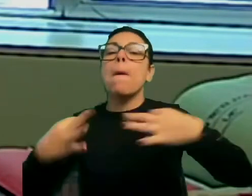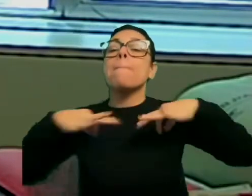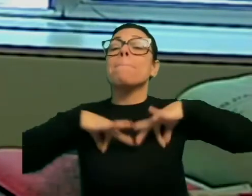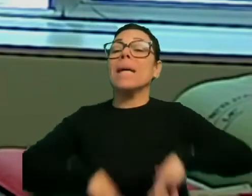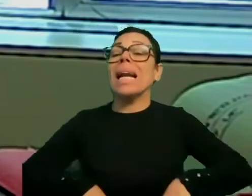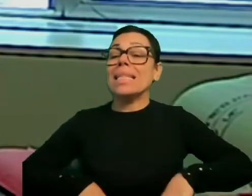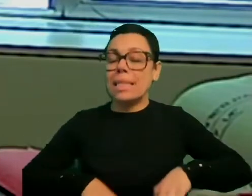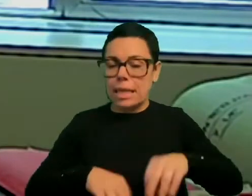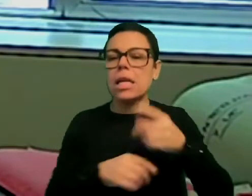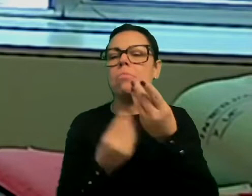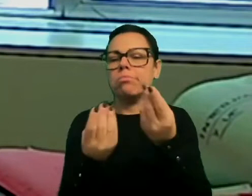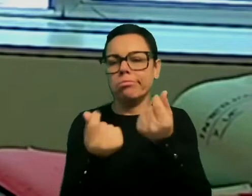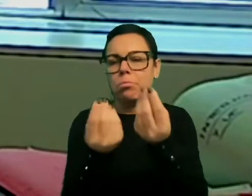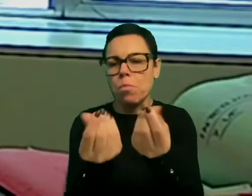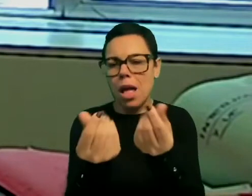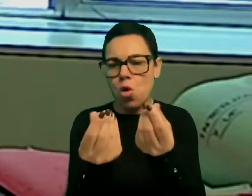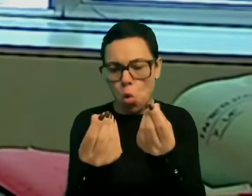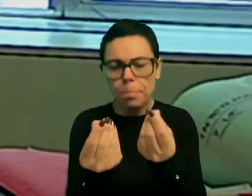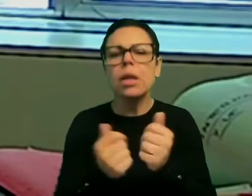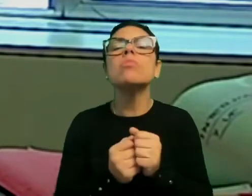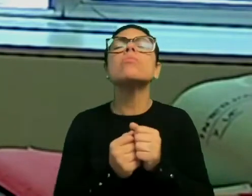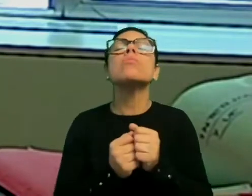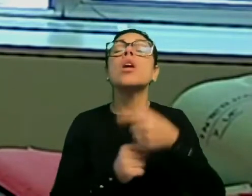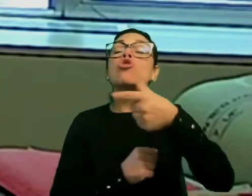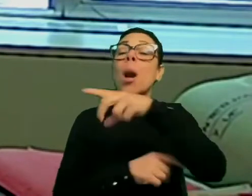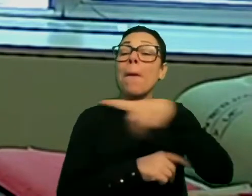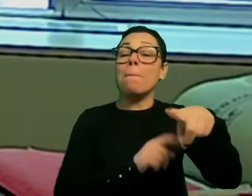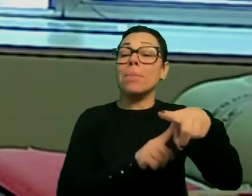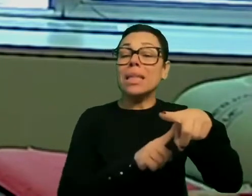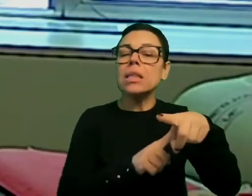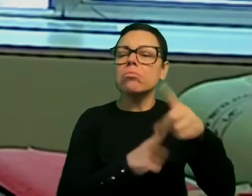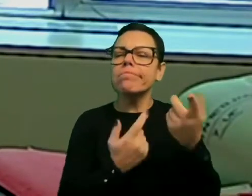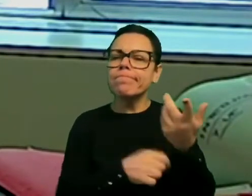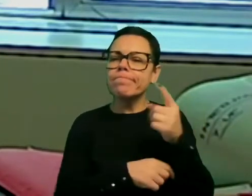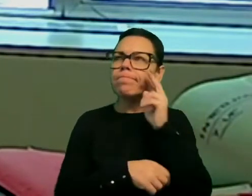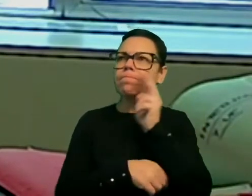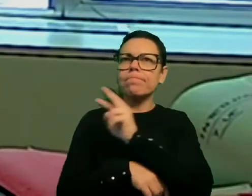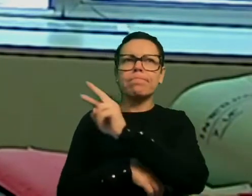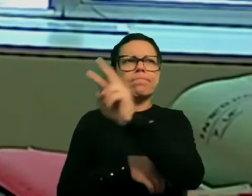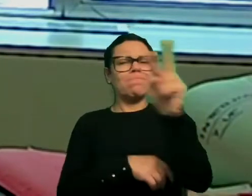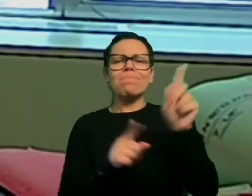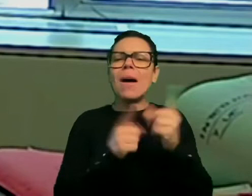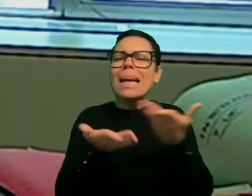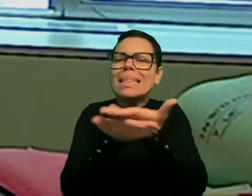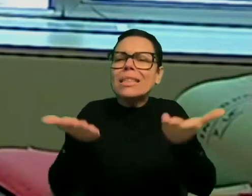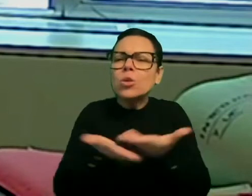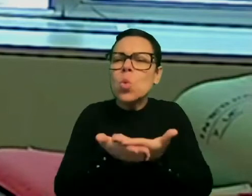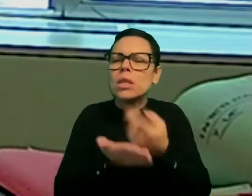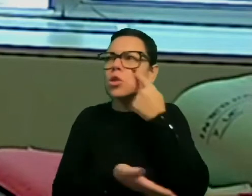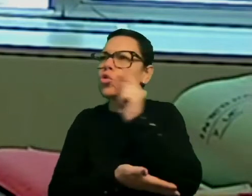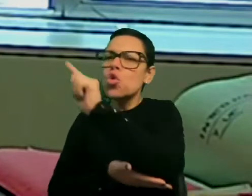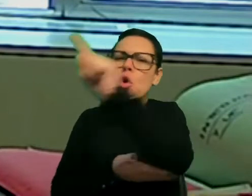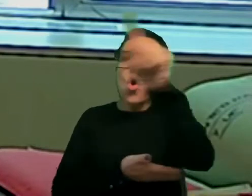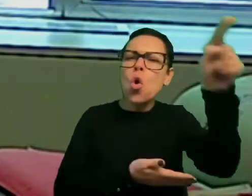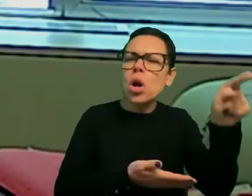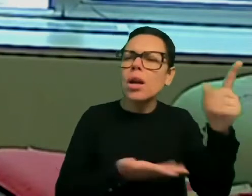we collected gender equality performance conditions corresponding to those public contracts that are being published in the Central Public